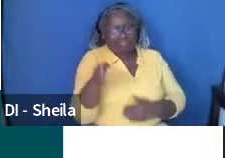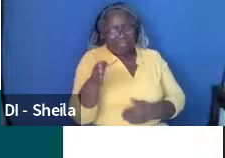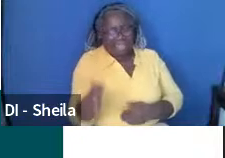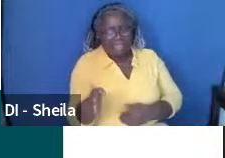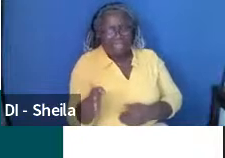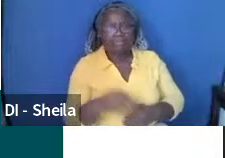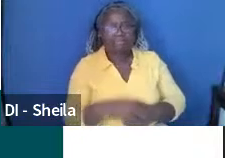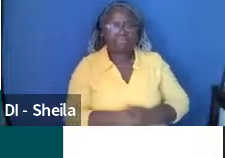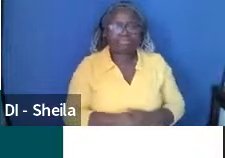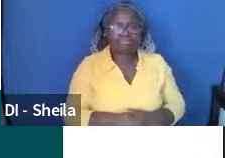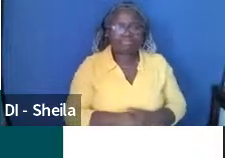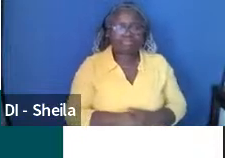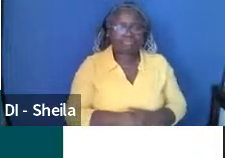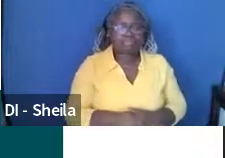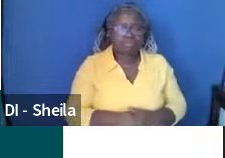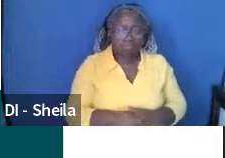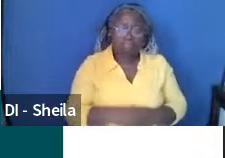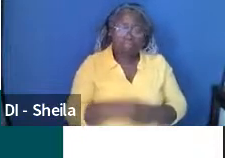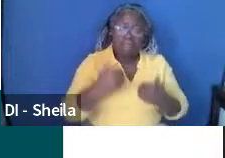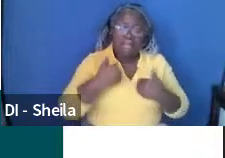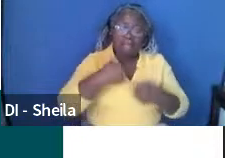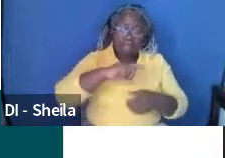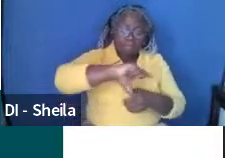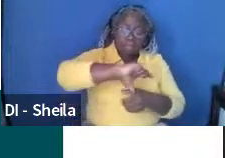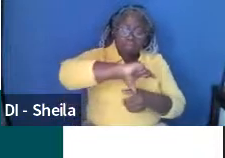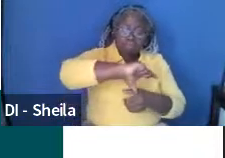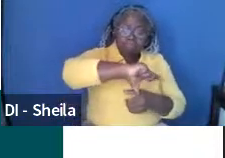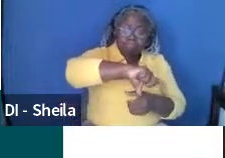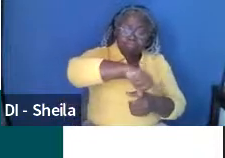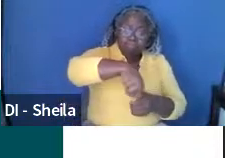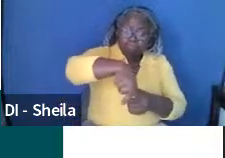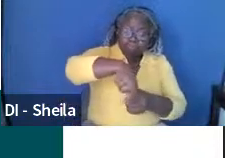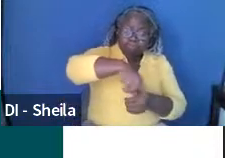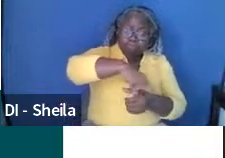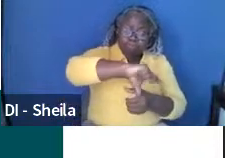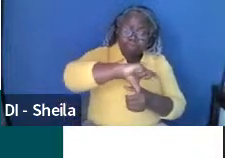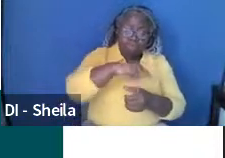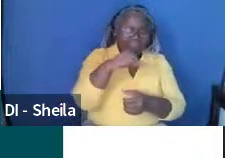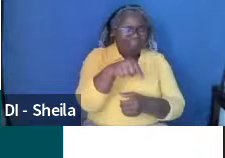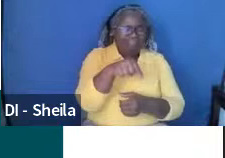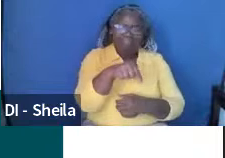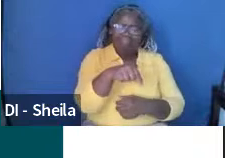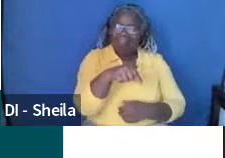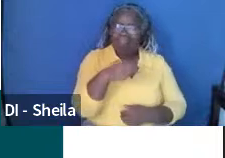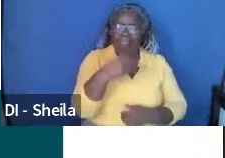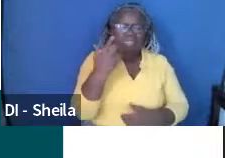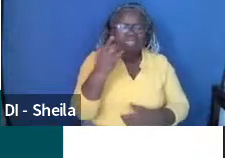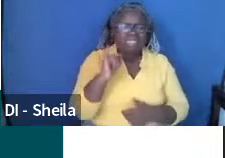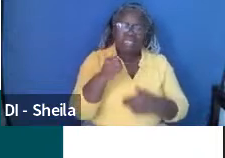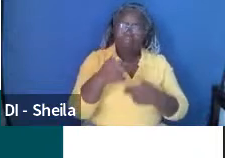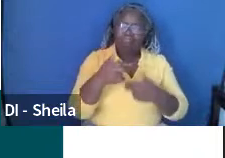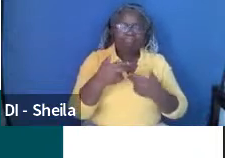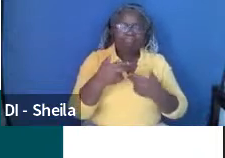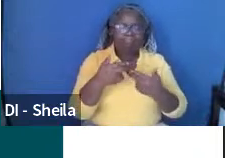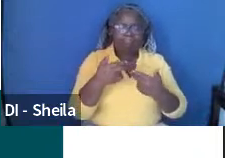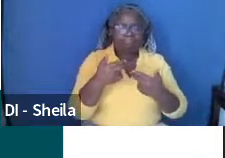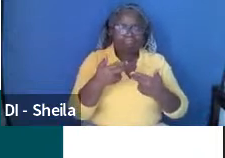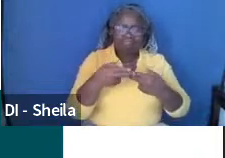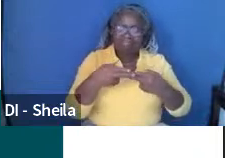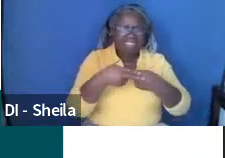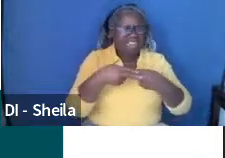So for whatever reason, the slide is superimposing. I've got separately a circle and a turning T